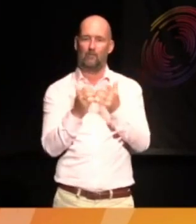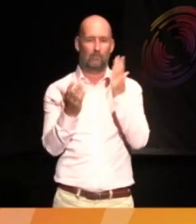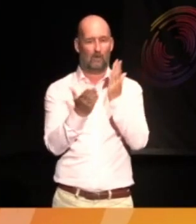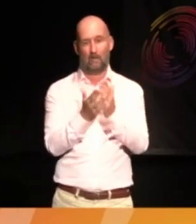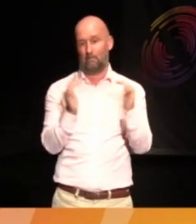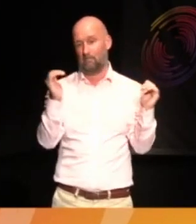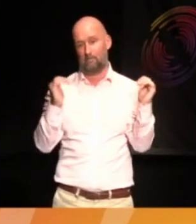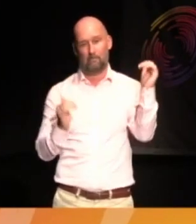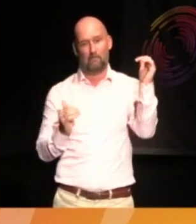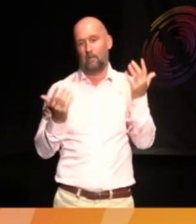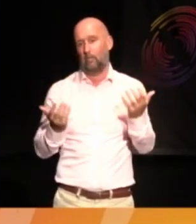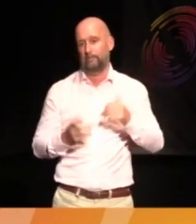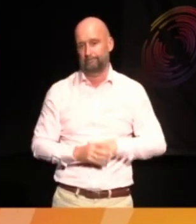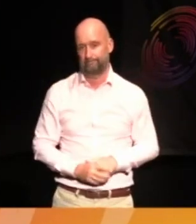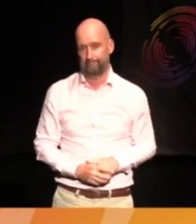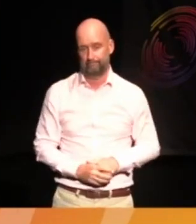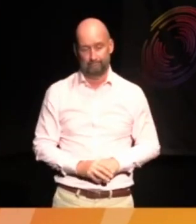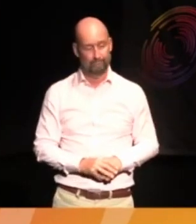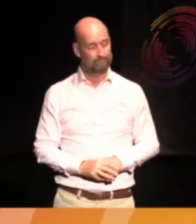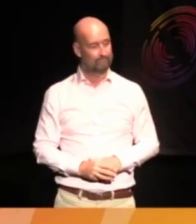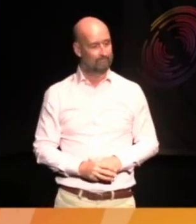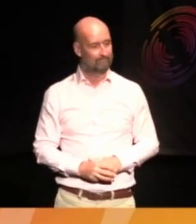playing field at the moment?